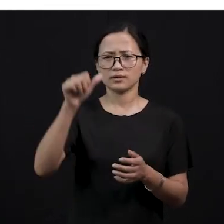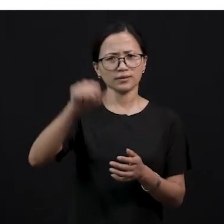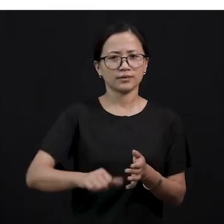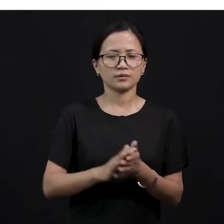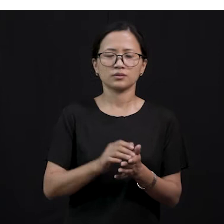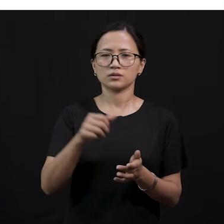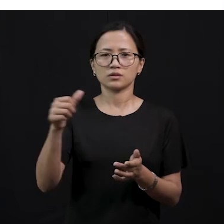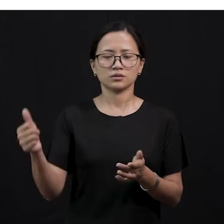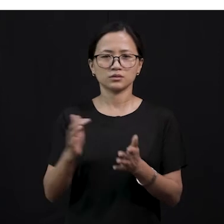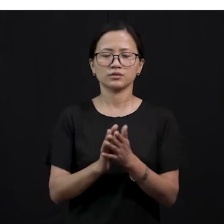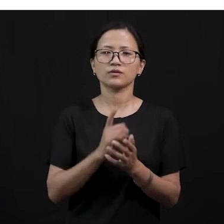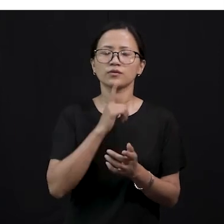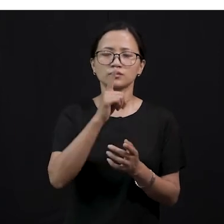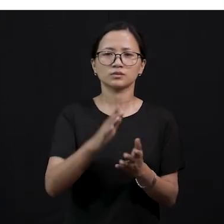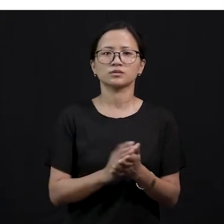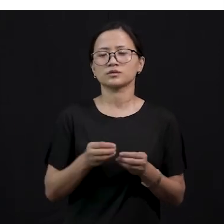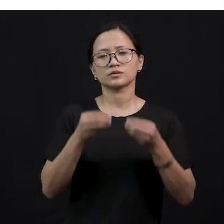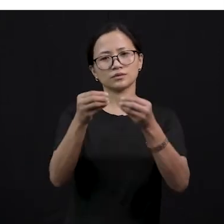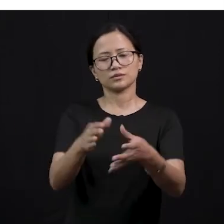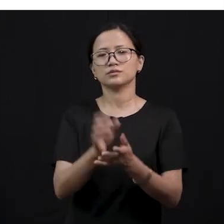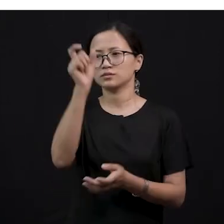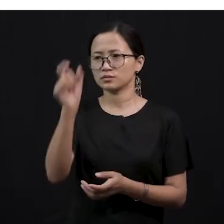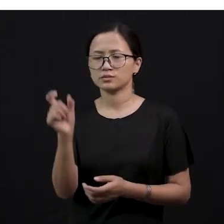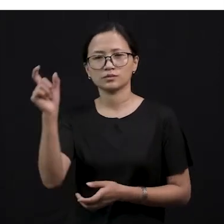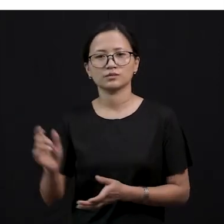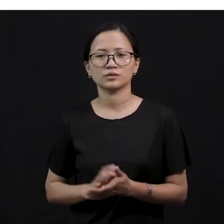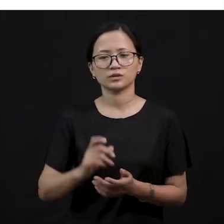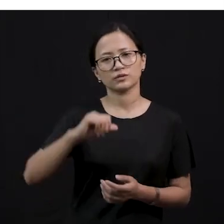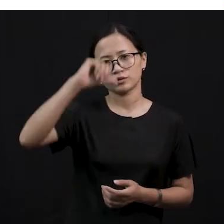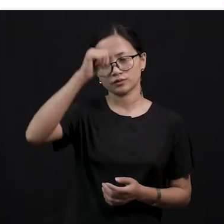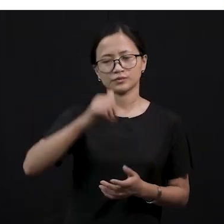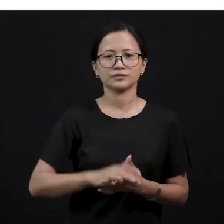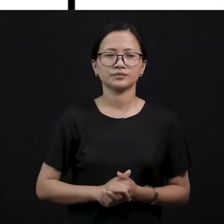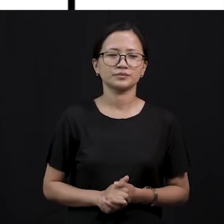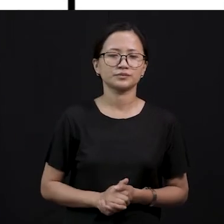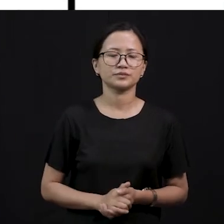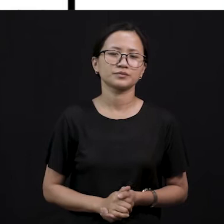information that can be given to a citizen, you can always ask.